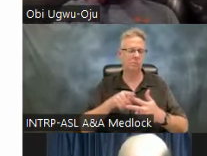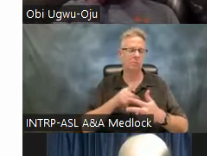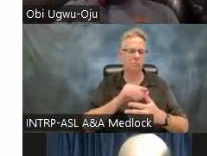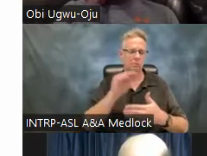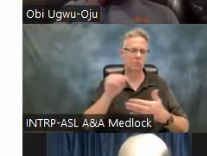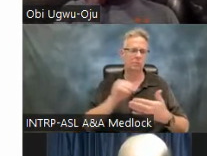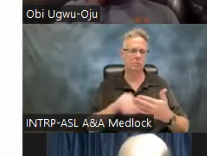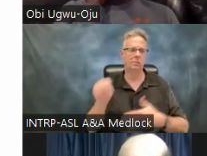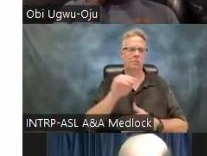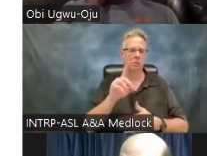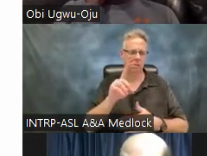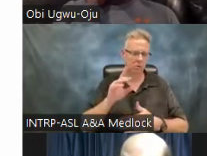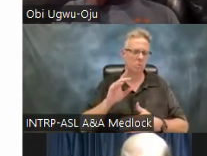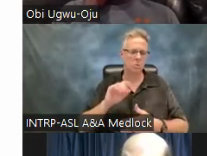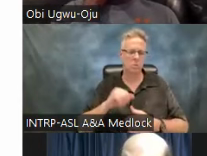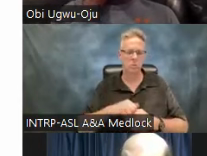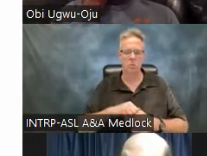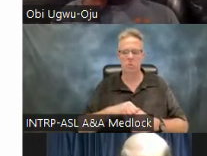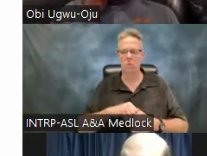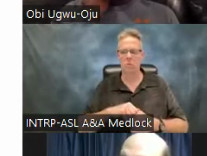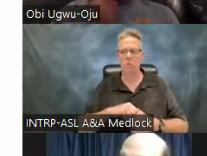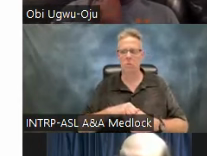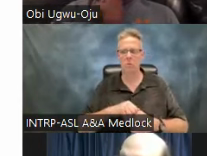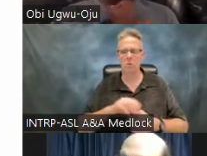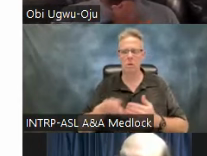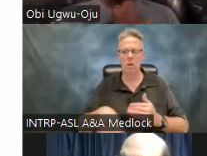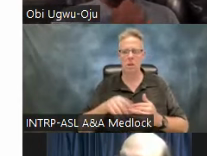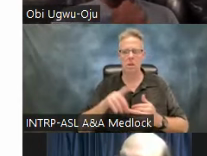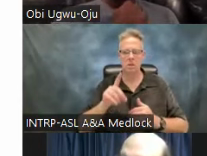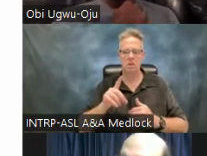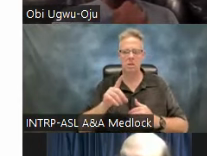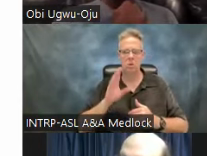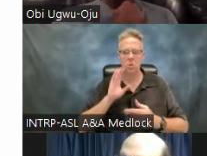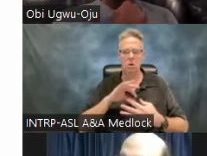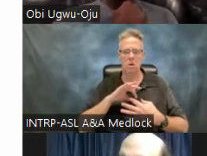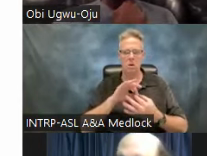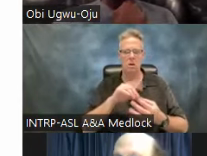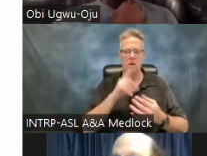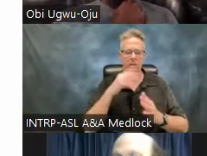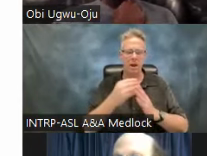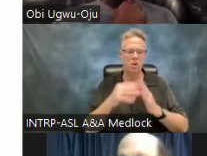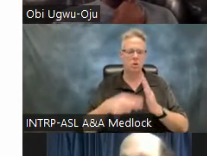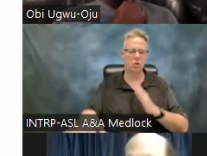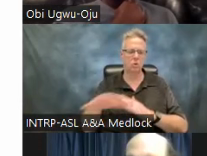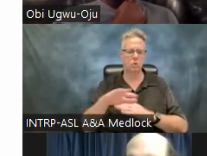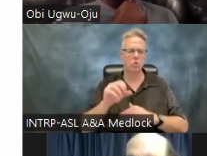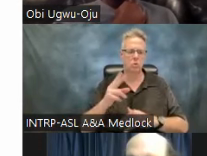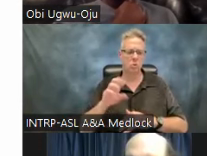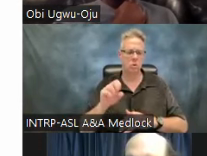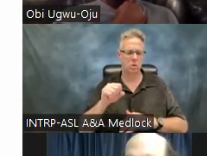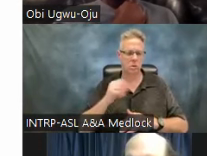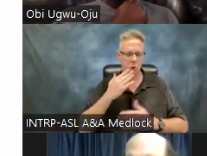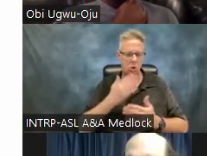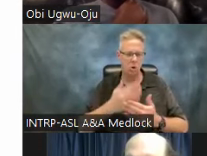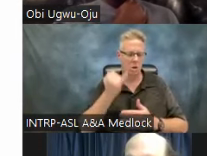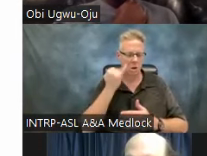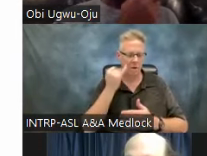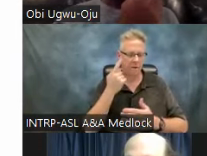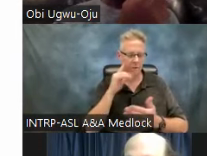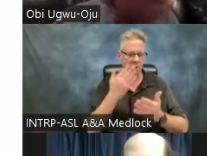D when we make another, or adding section D when we refer to external sources would be a good idea about verifying